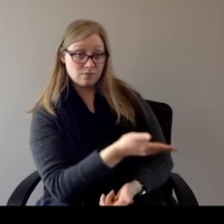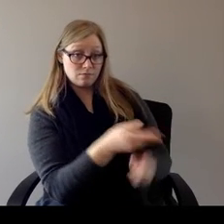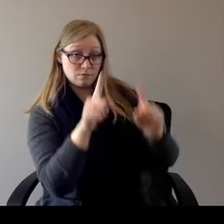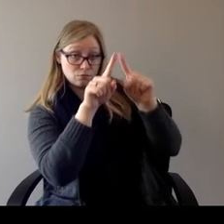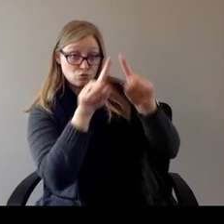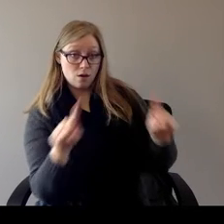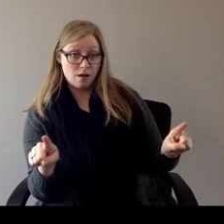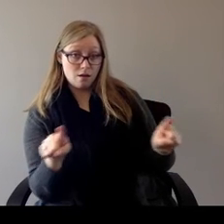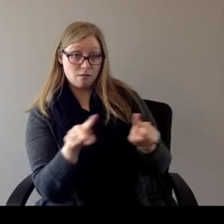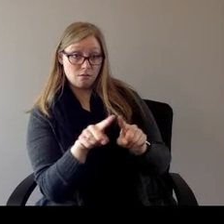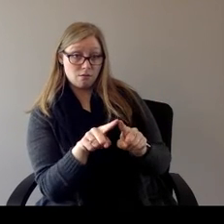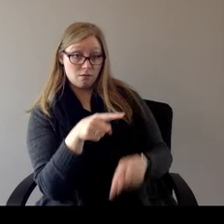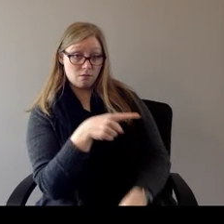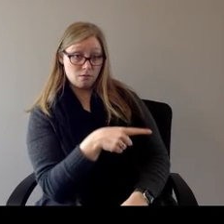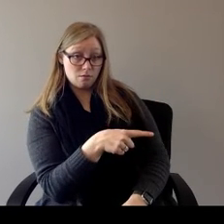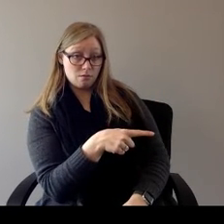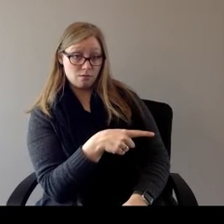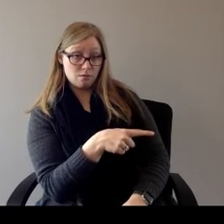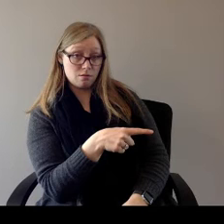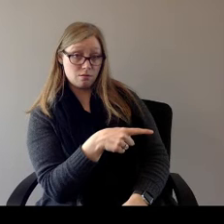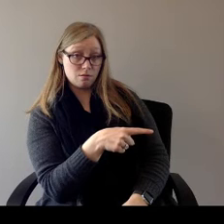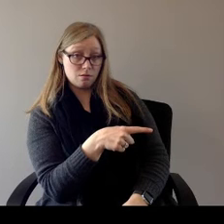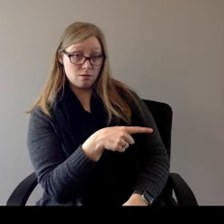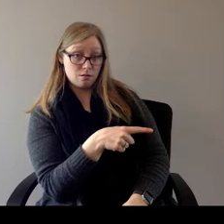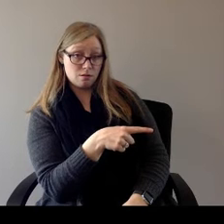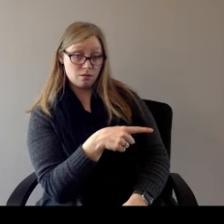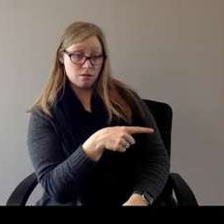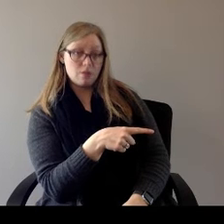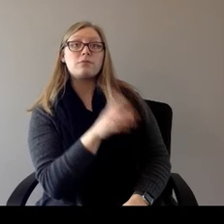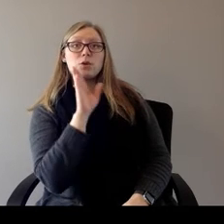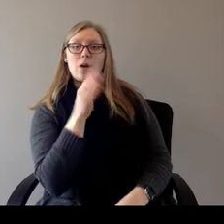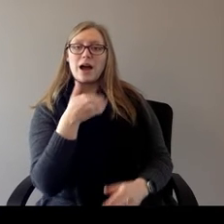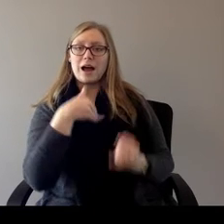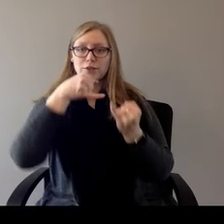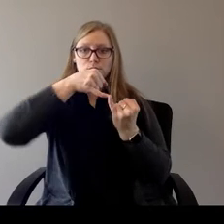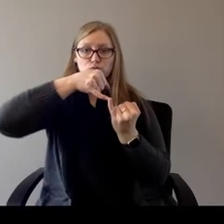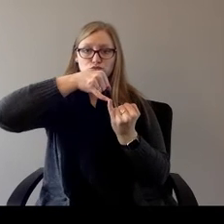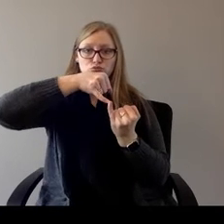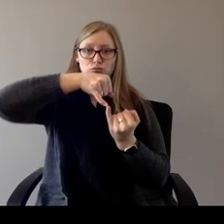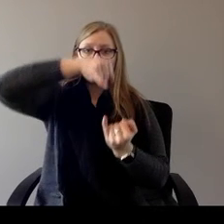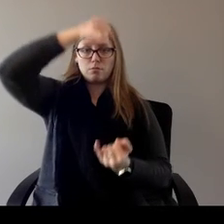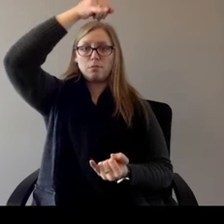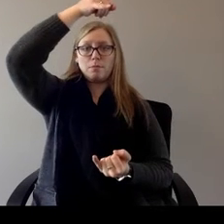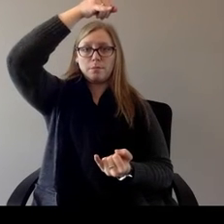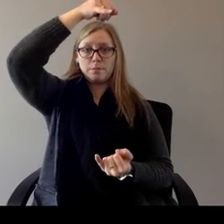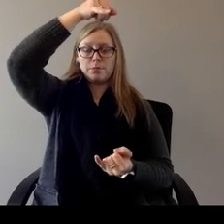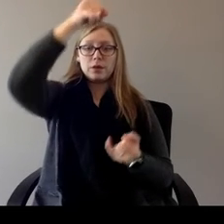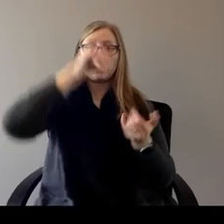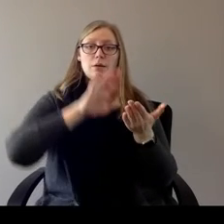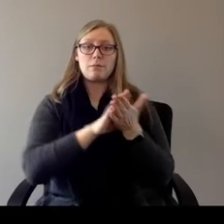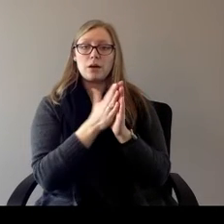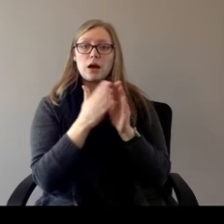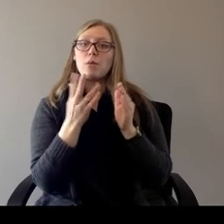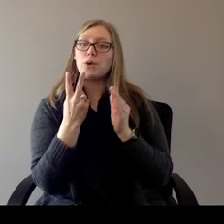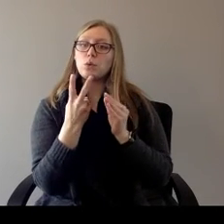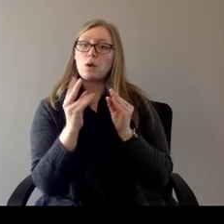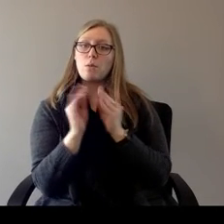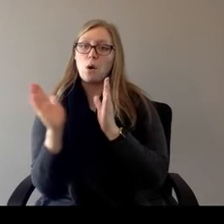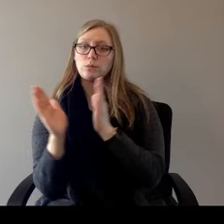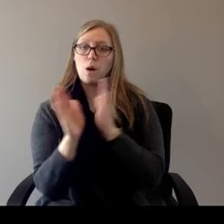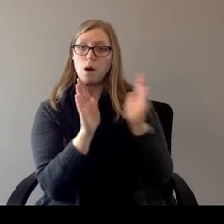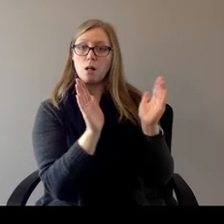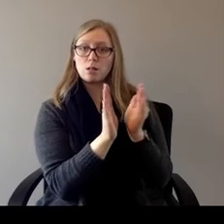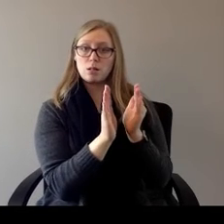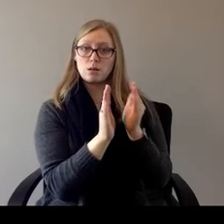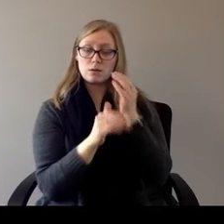a line that splits it, a line segment that splits it into 2 smaller triangles. Well, keep in mind that